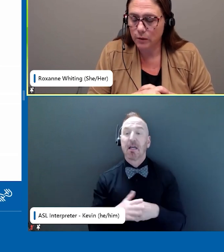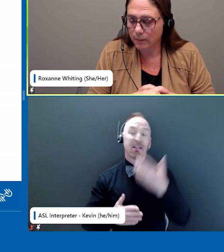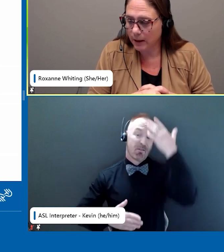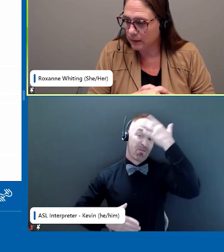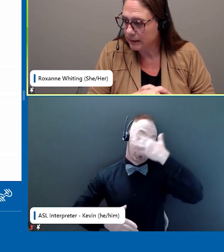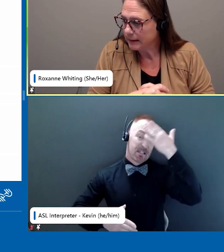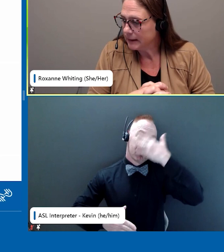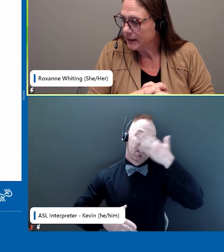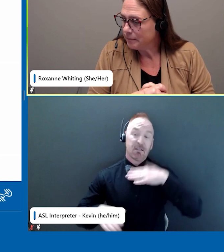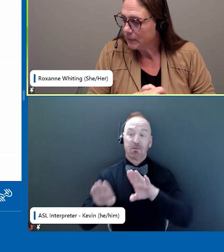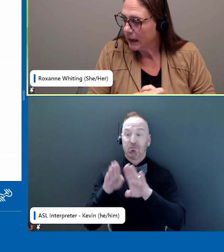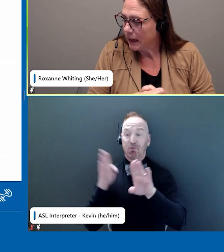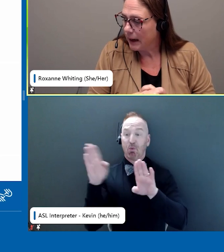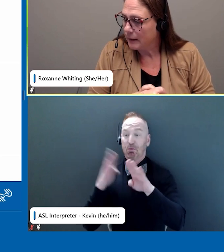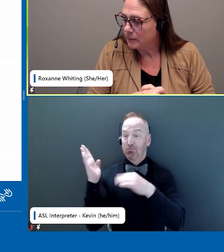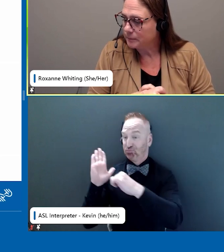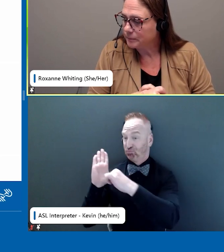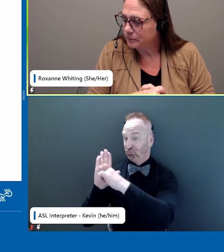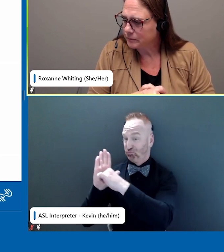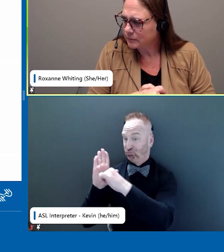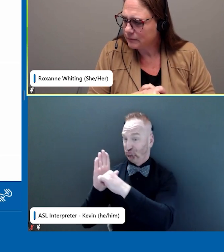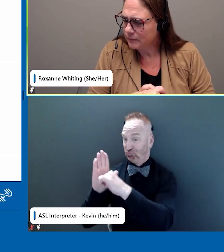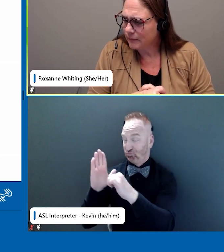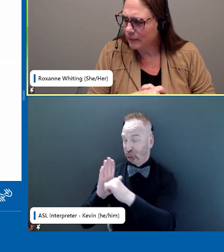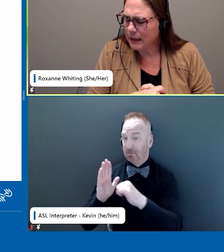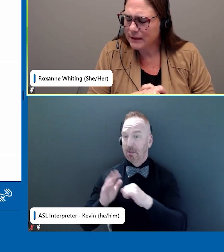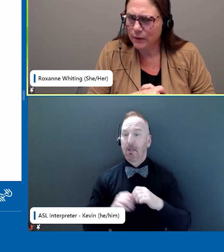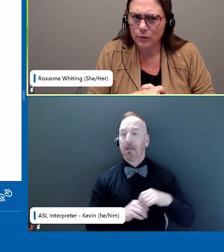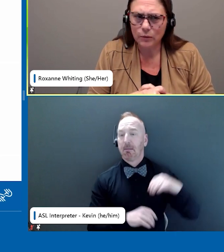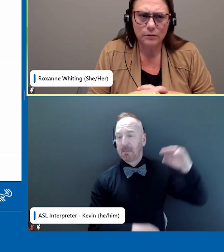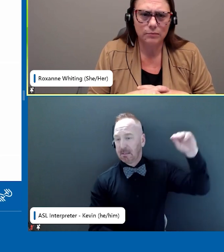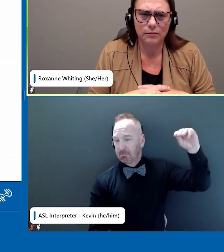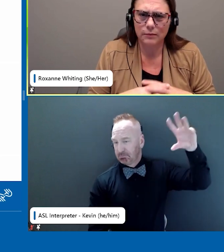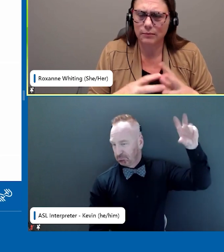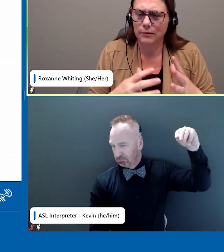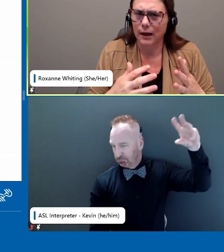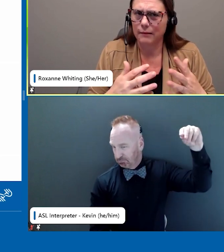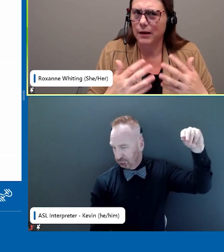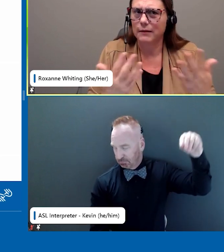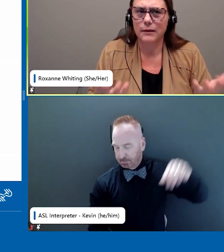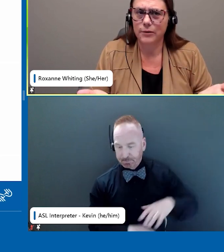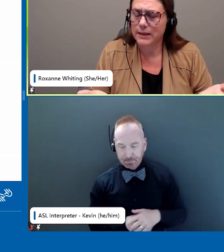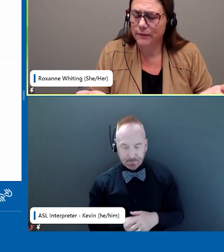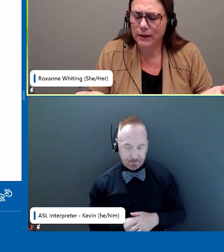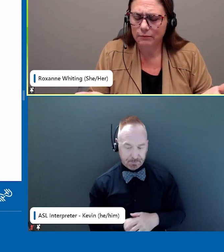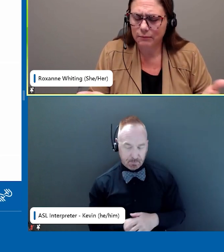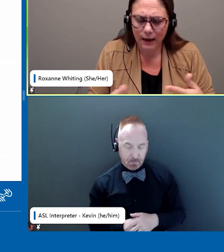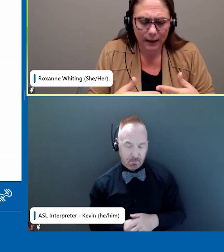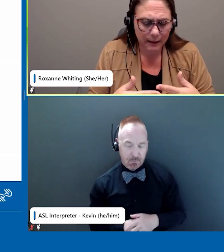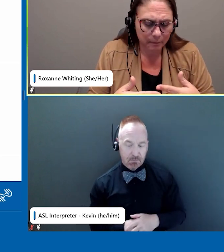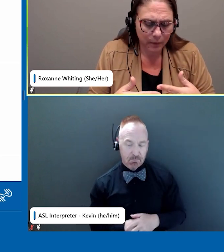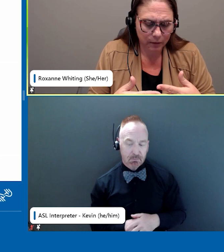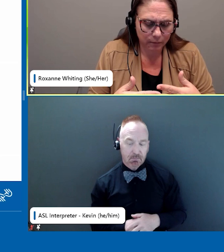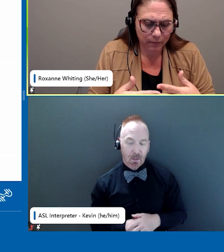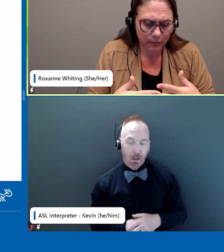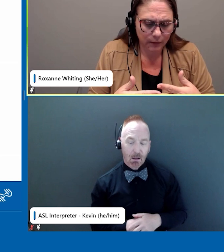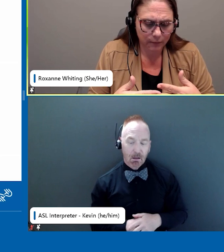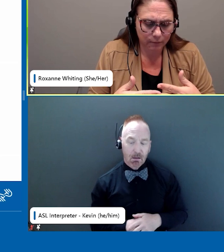ringing the doorbell. Um, so there's even